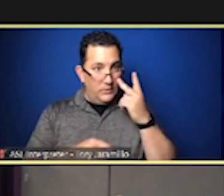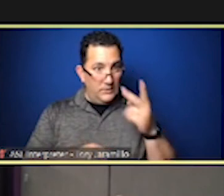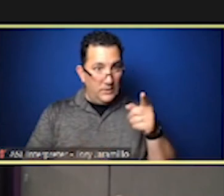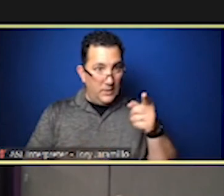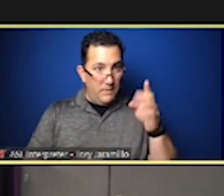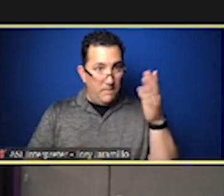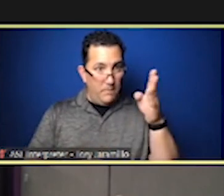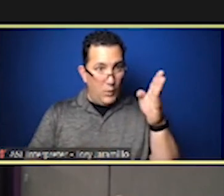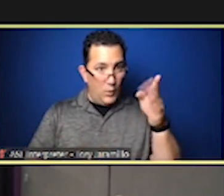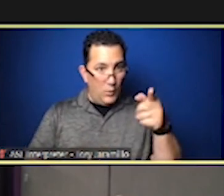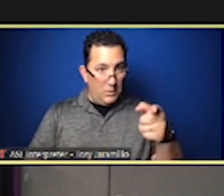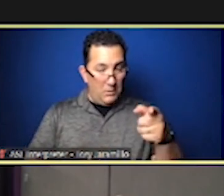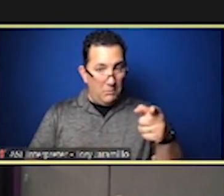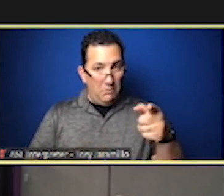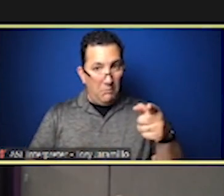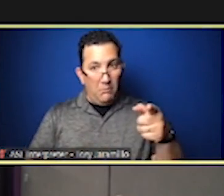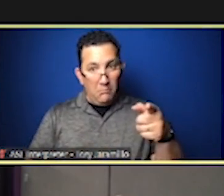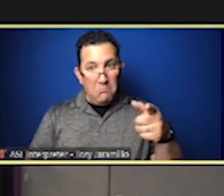blue would be